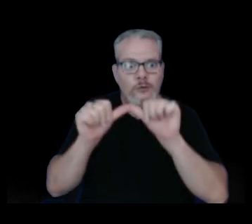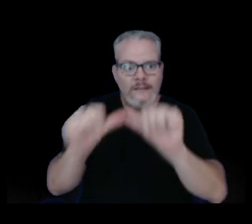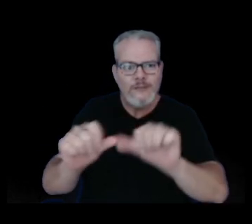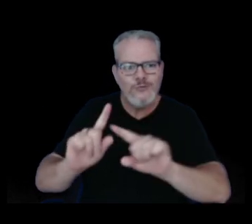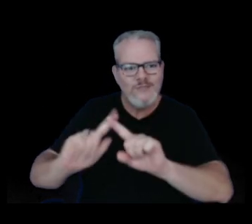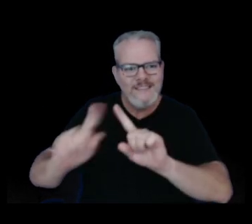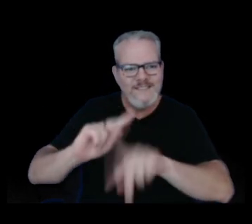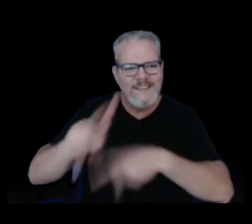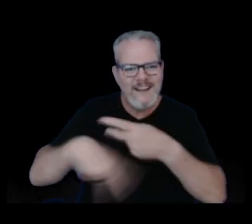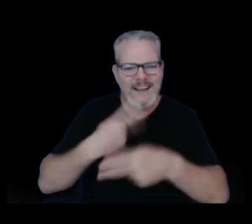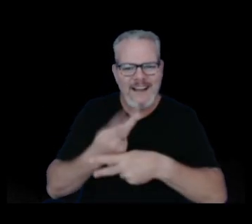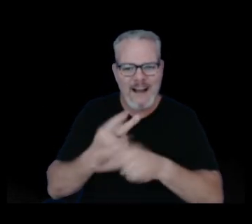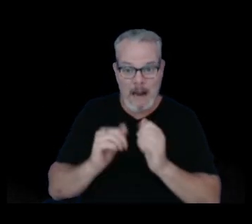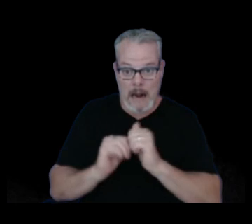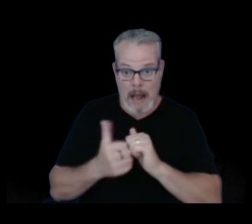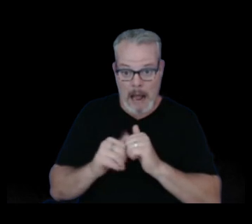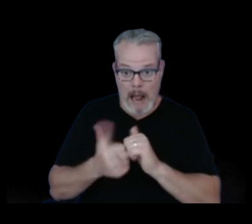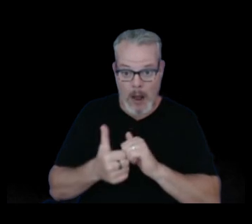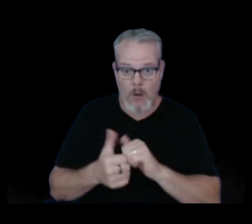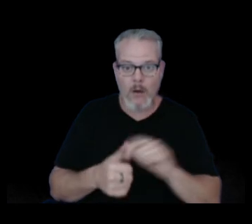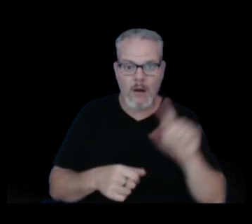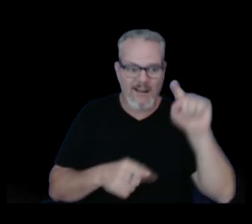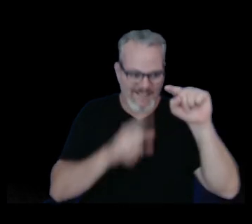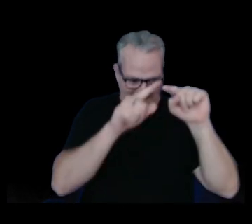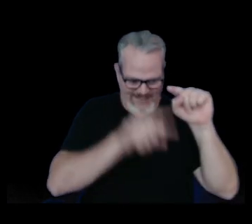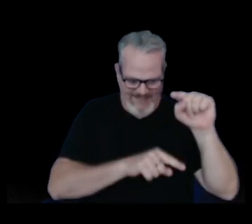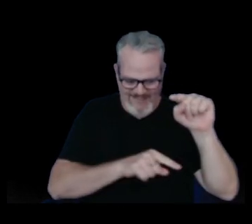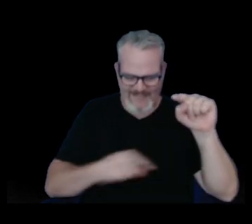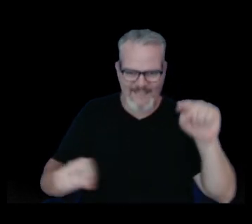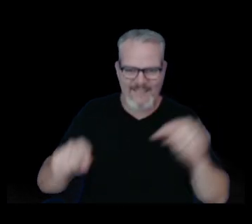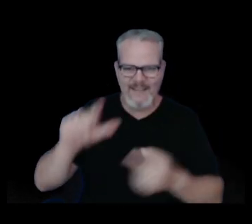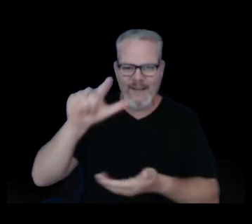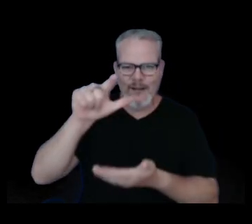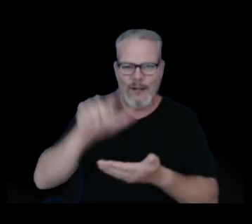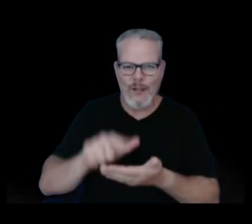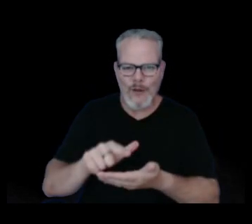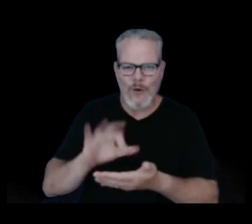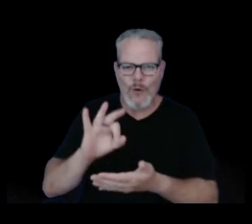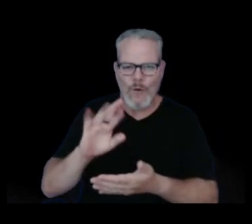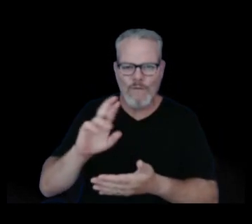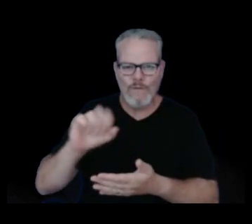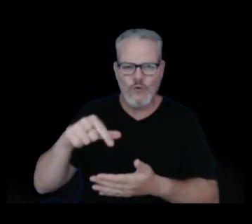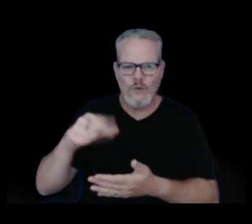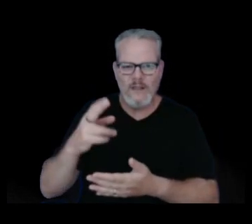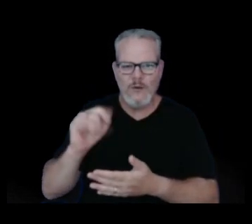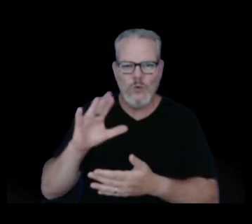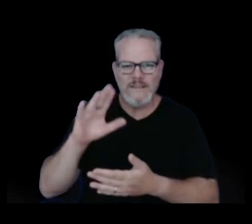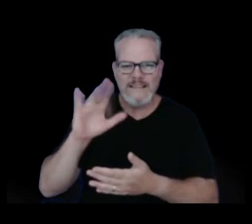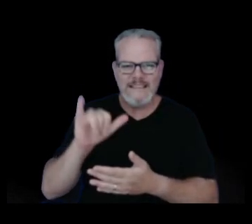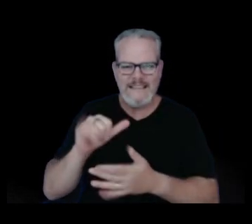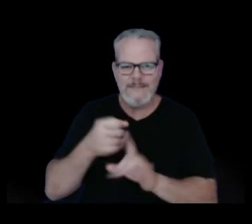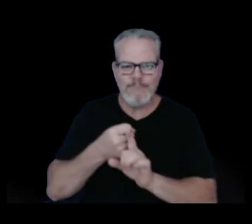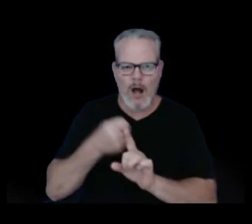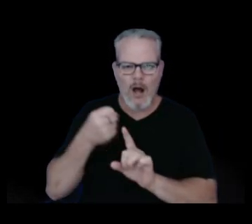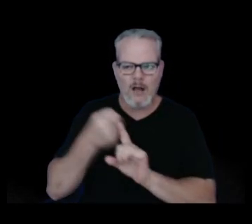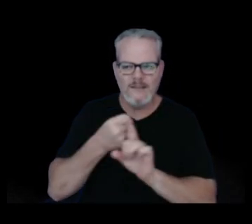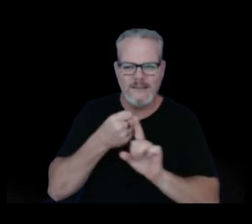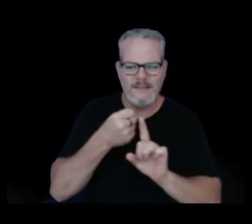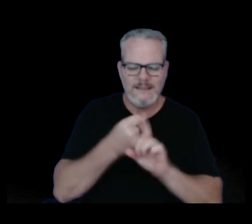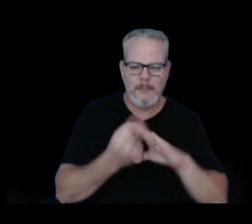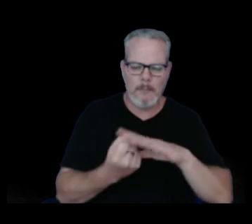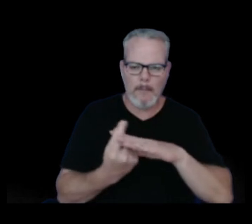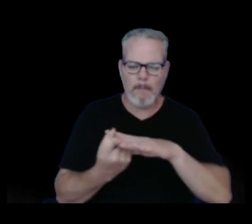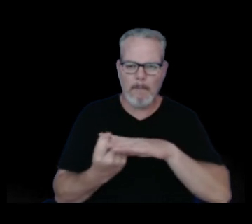with these low-frequency pulses of energy. They're long-period earthquakes that you see a few of here tailing